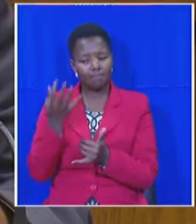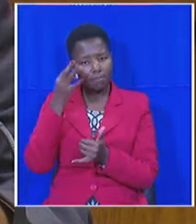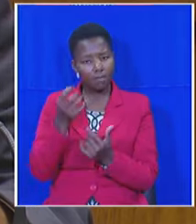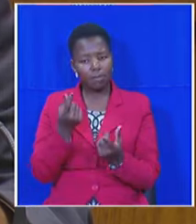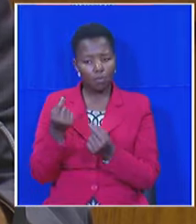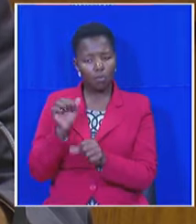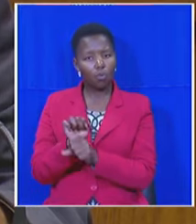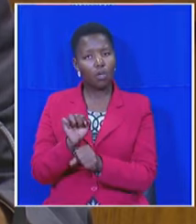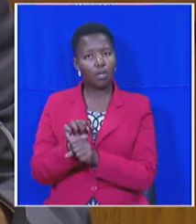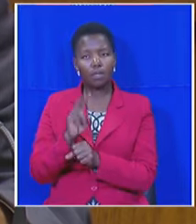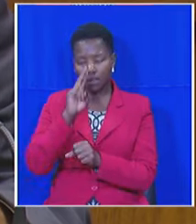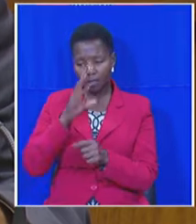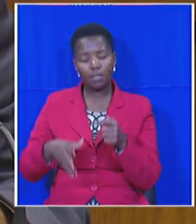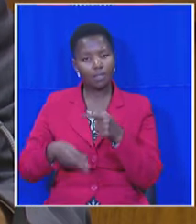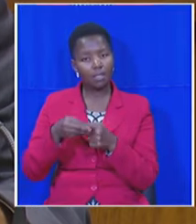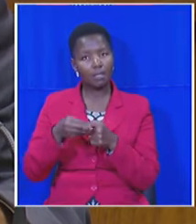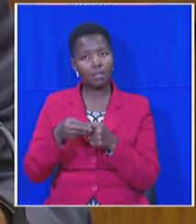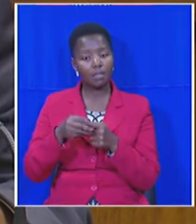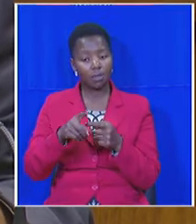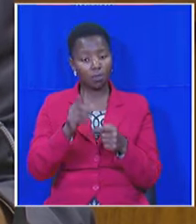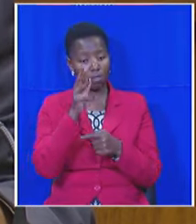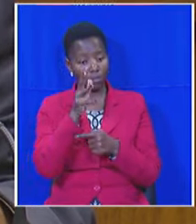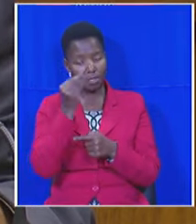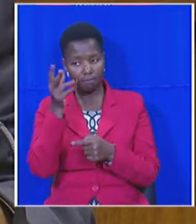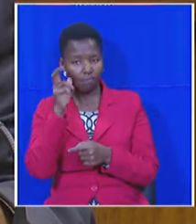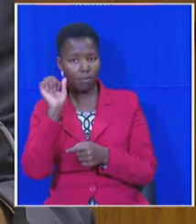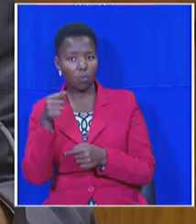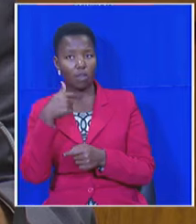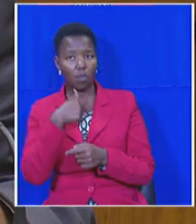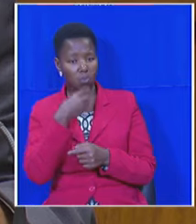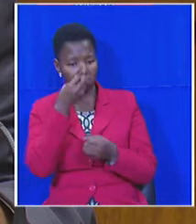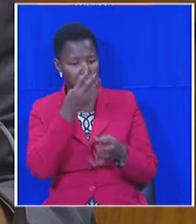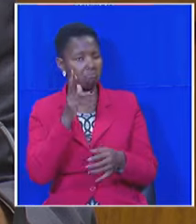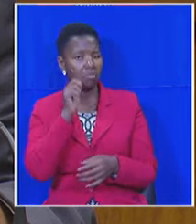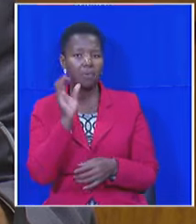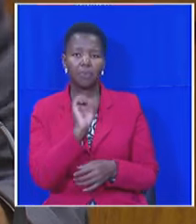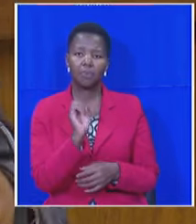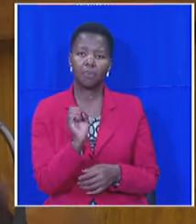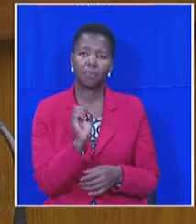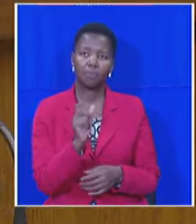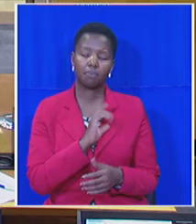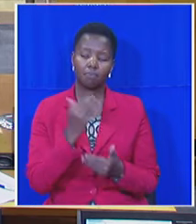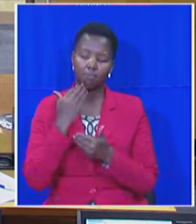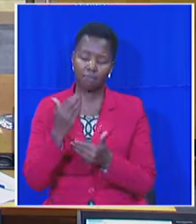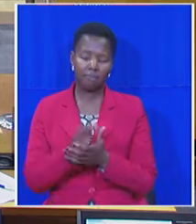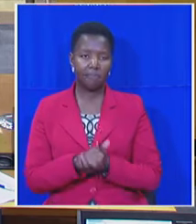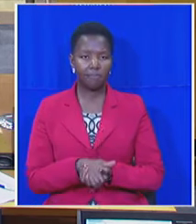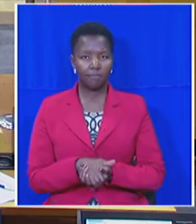Please add that. They will listen when you speak as Treasury. They don't listen when we encourage them to do that. I thank you.